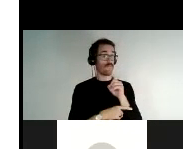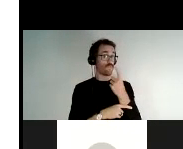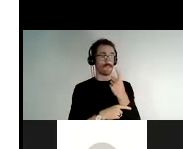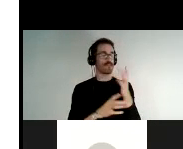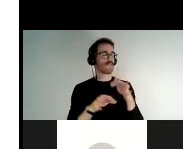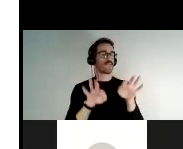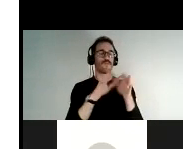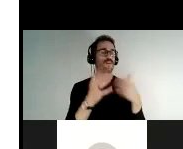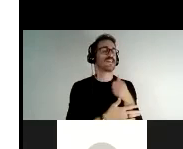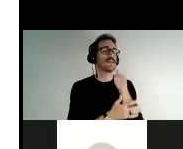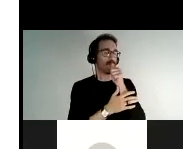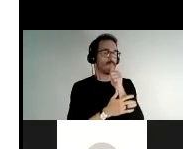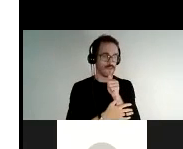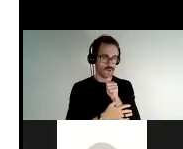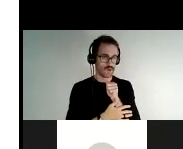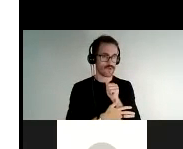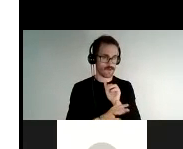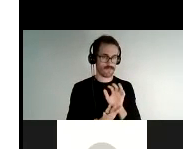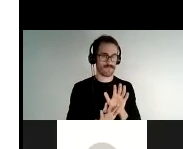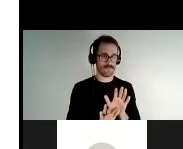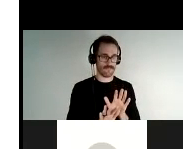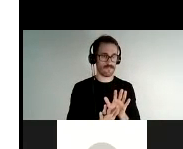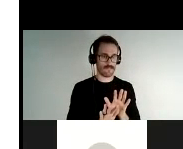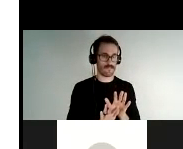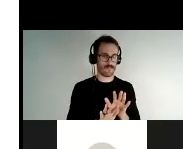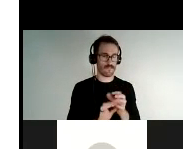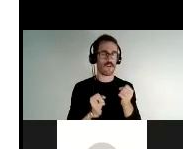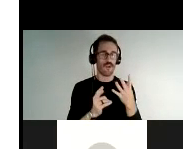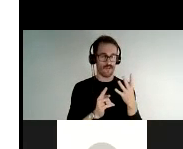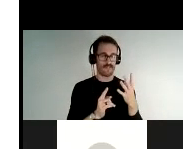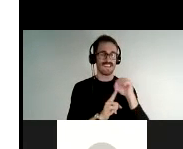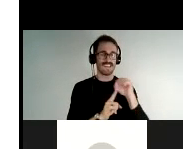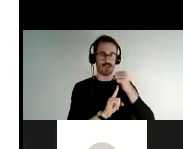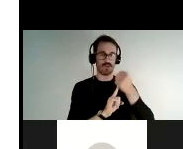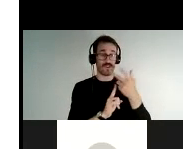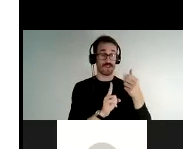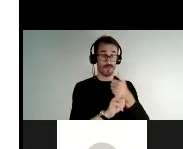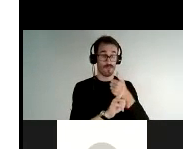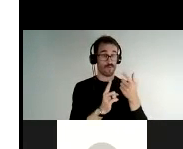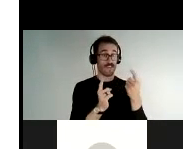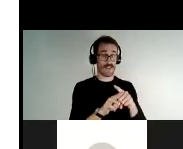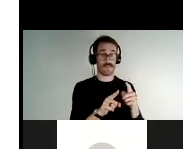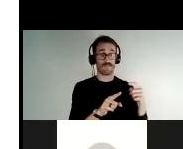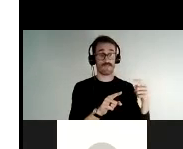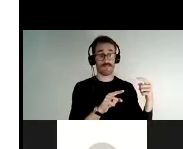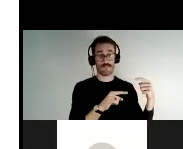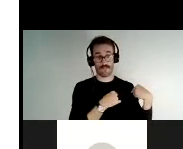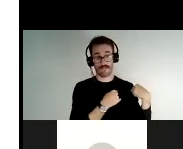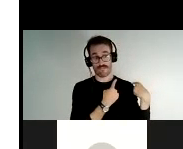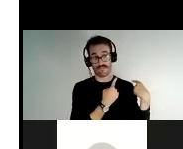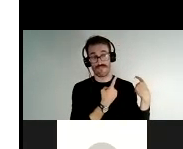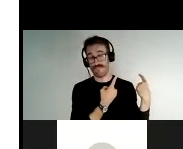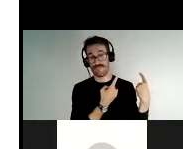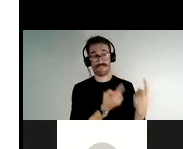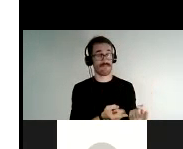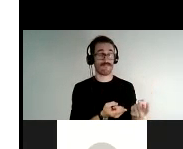patient. A lot of times, situations of abuse have developed over time. We find that they're